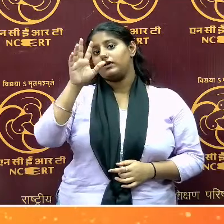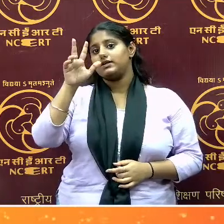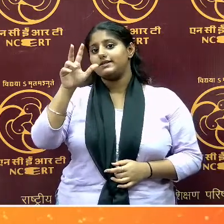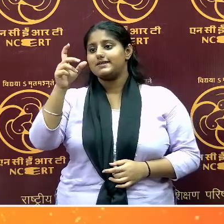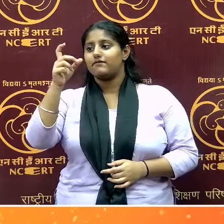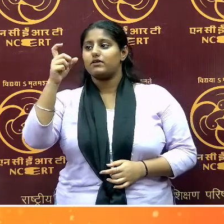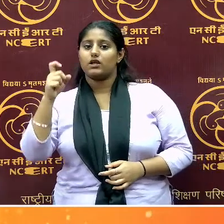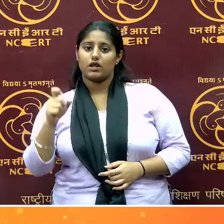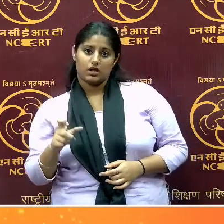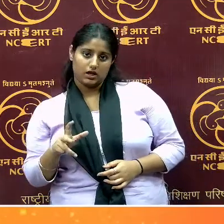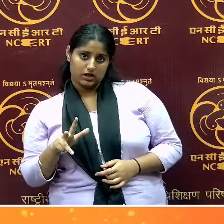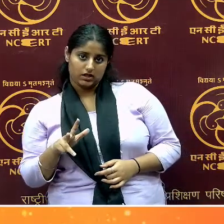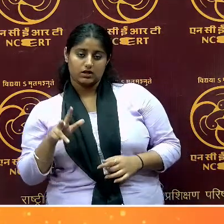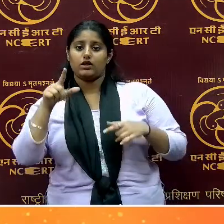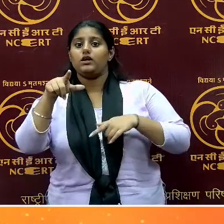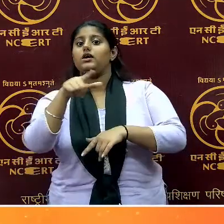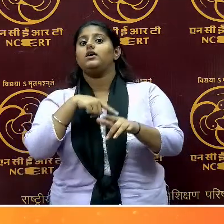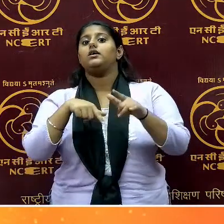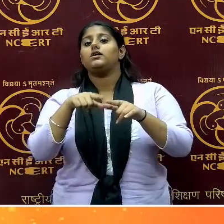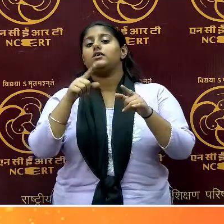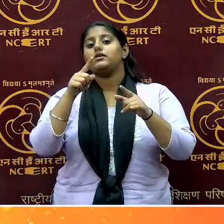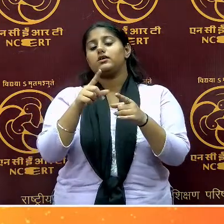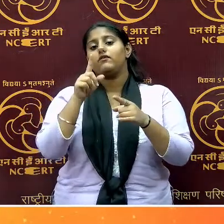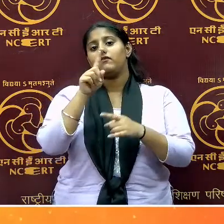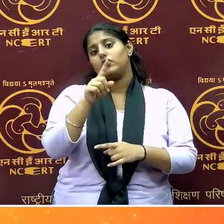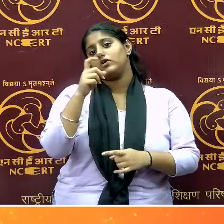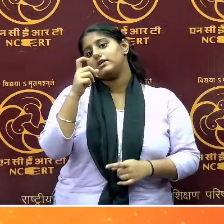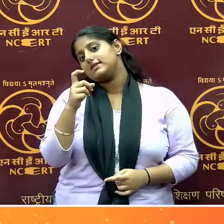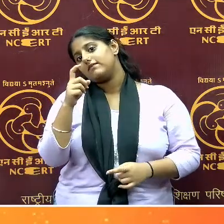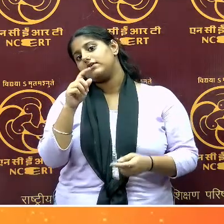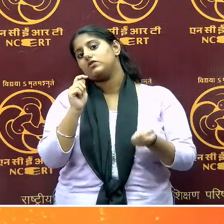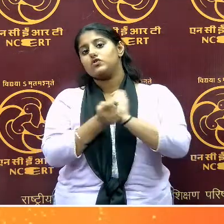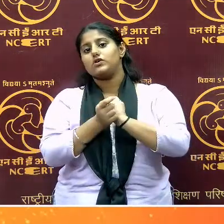and interchanging the digits 1 and 7 gives us